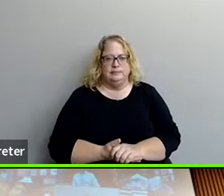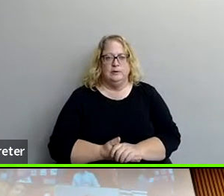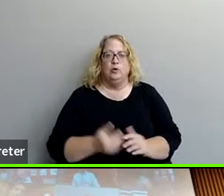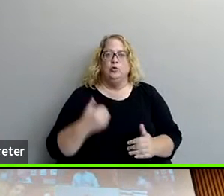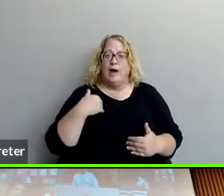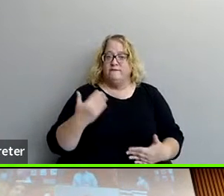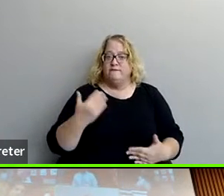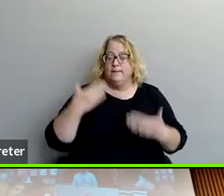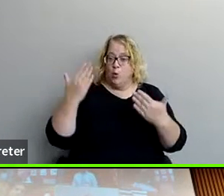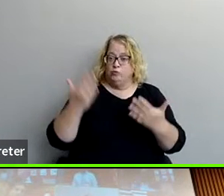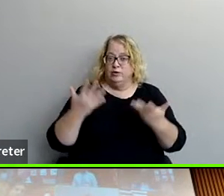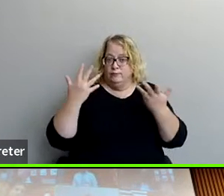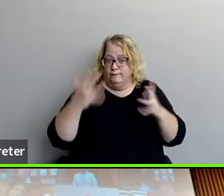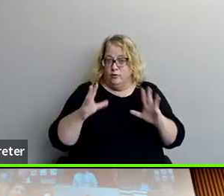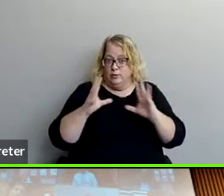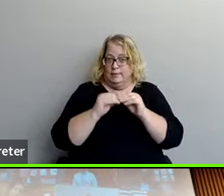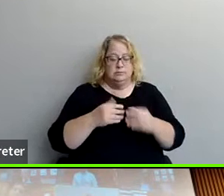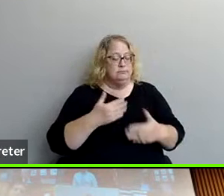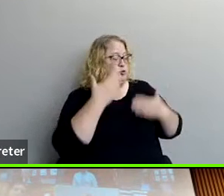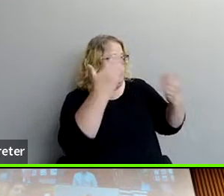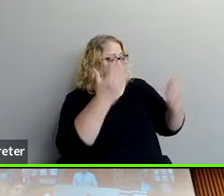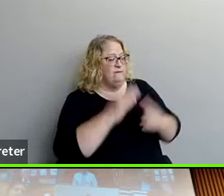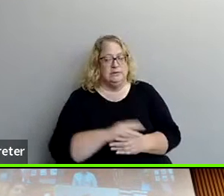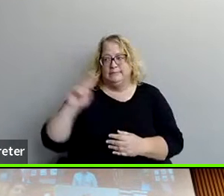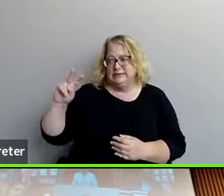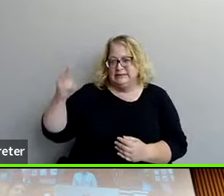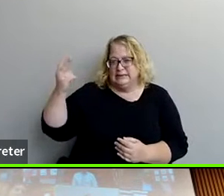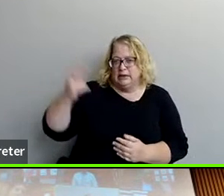Do I have a motion for adjournment? So moved.